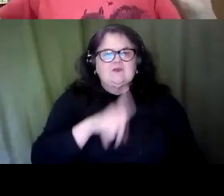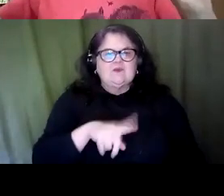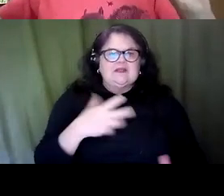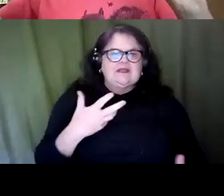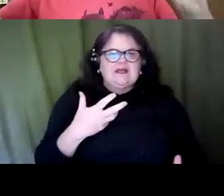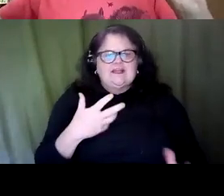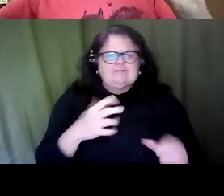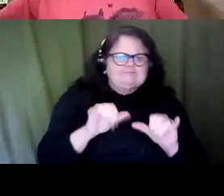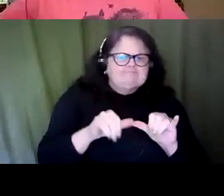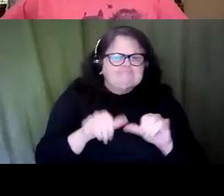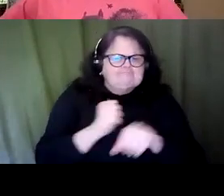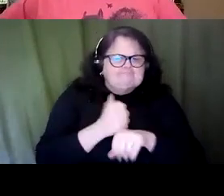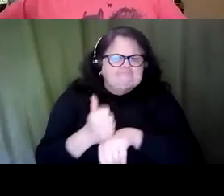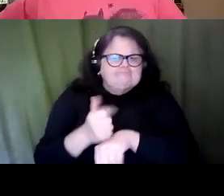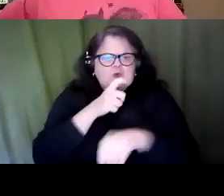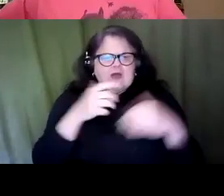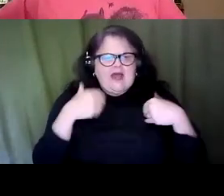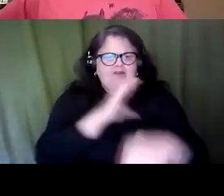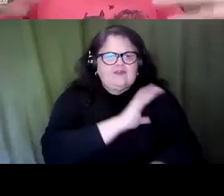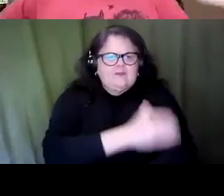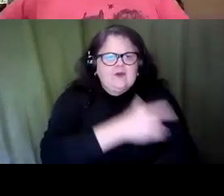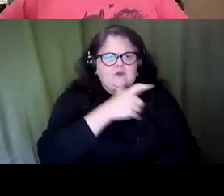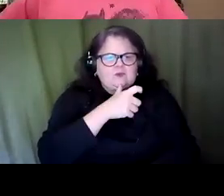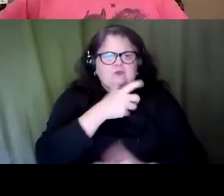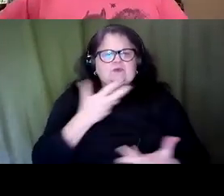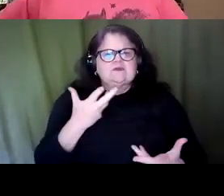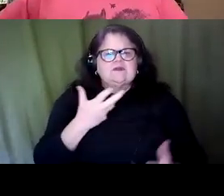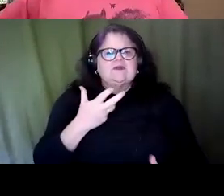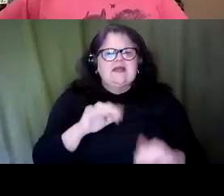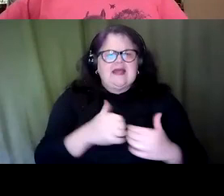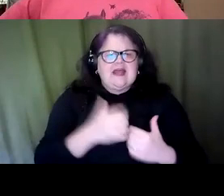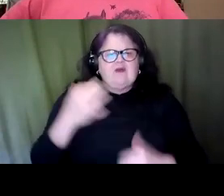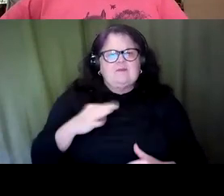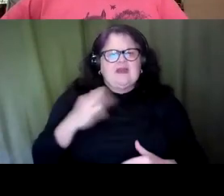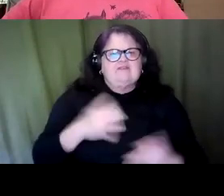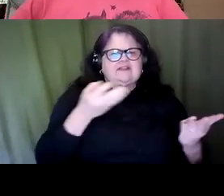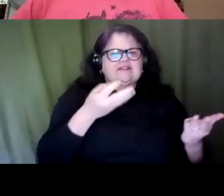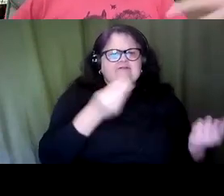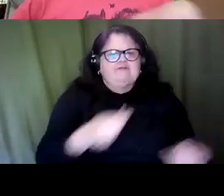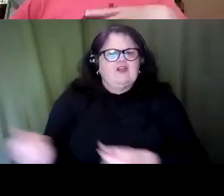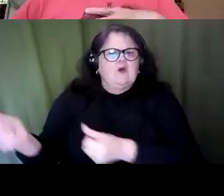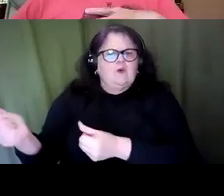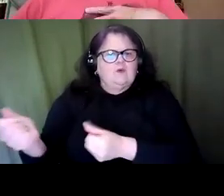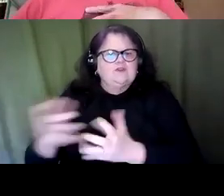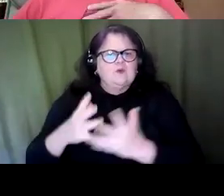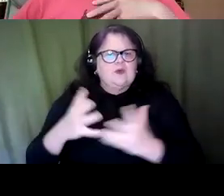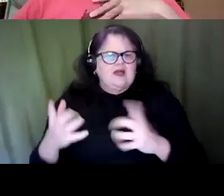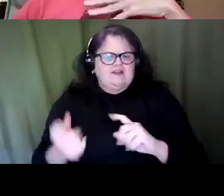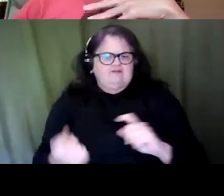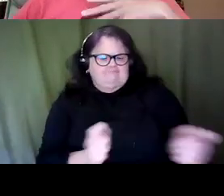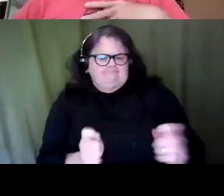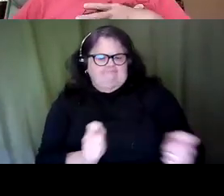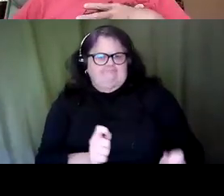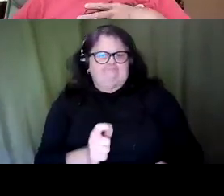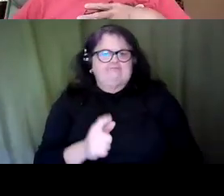calibrate who has the power and how the benefits flow. So there's a lot of customization. The bylaws of